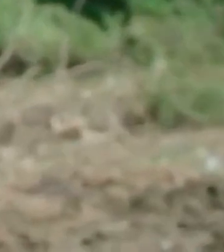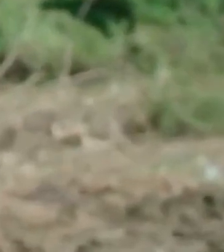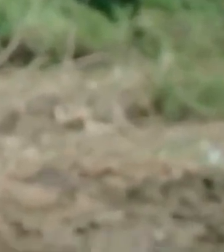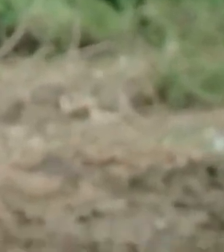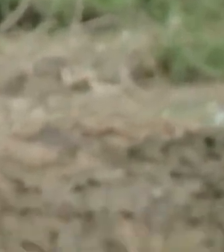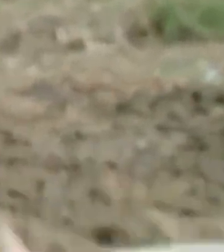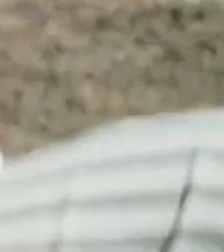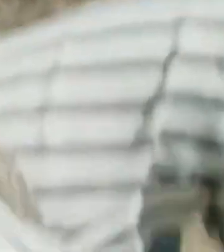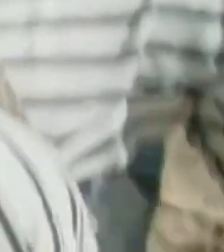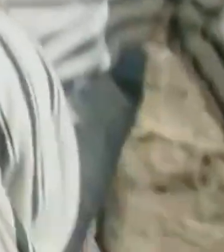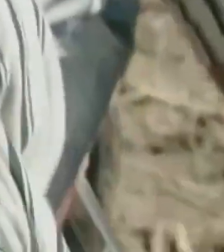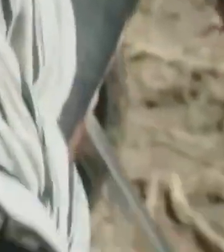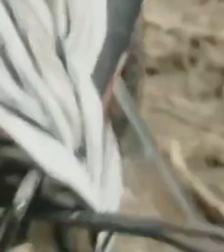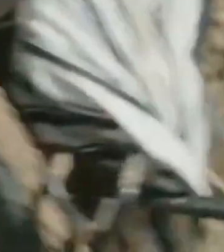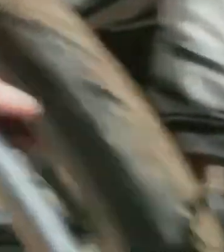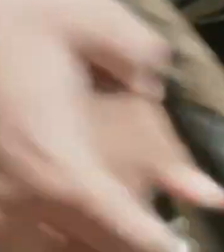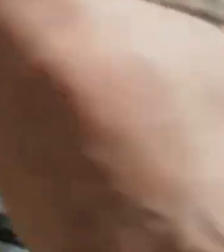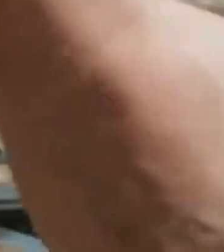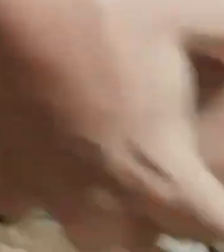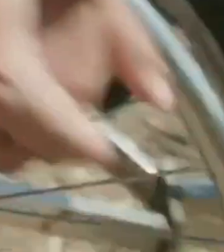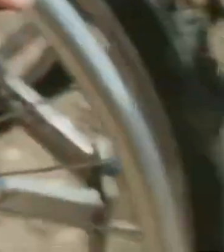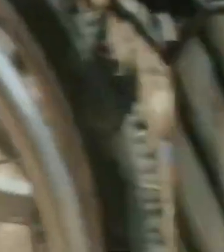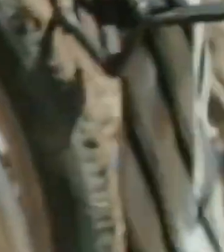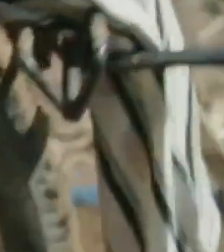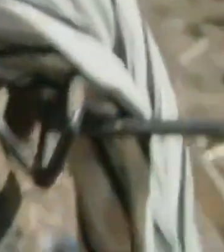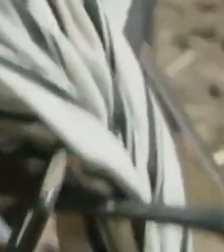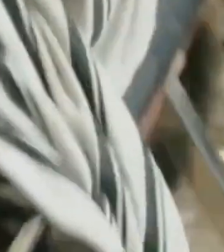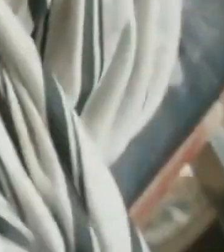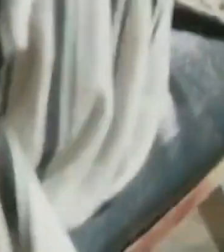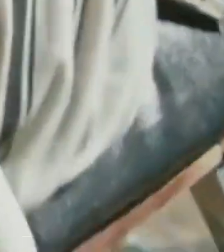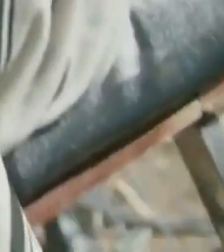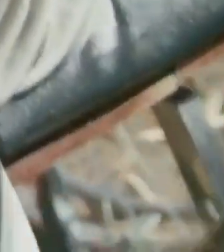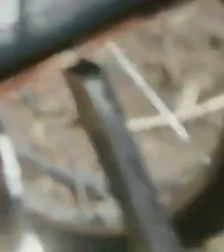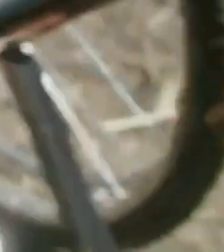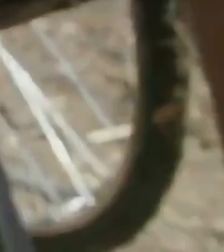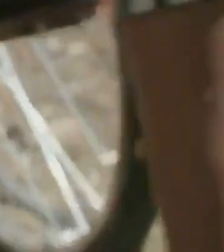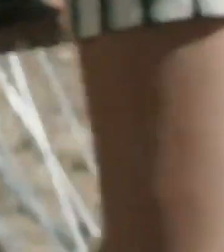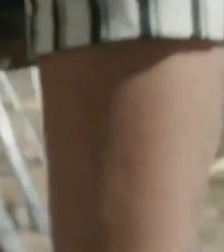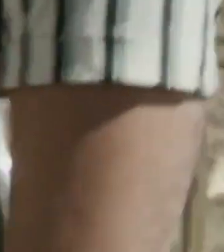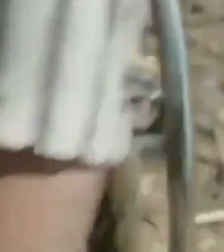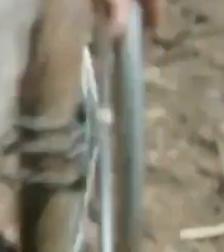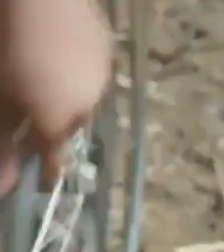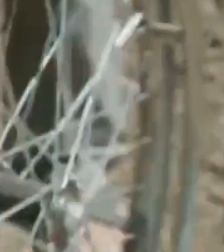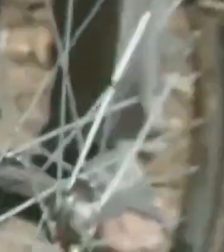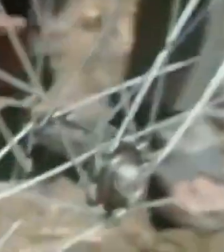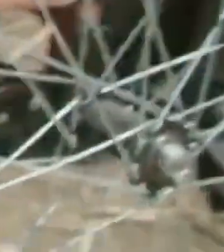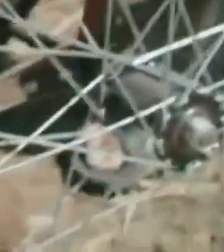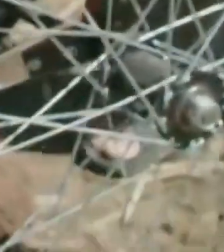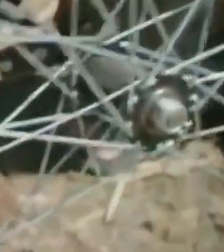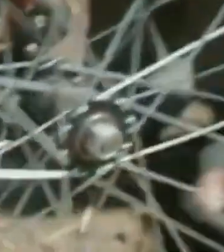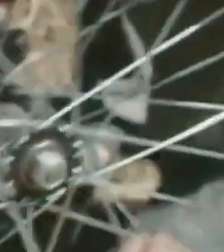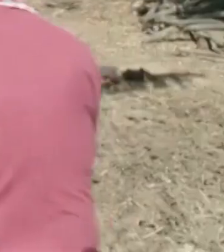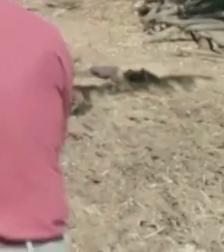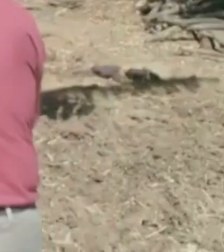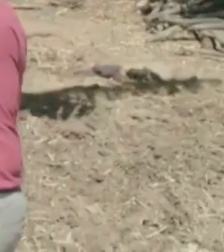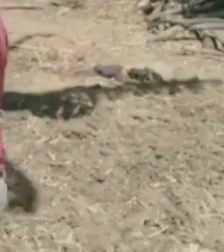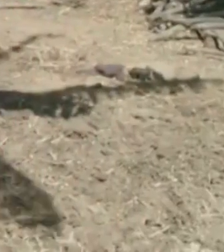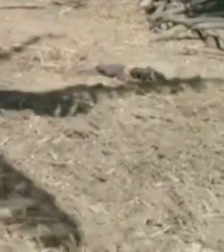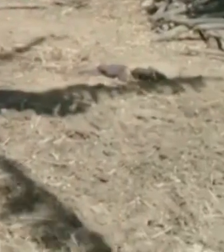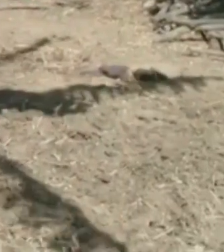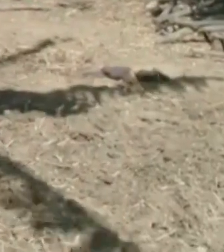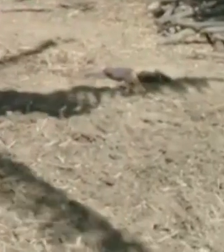people, all poor people going to work in the field and step on a landmine. These are